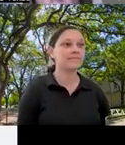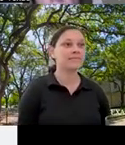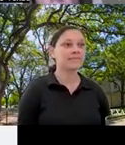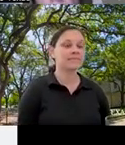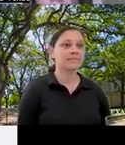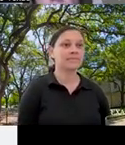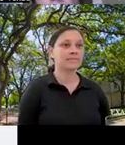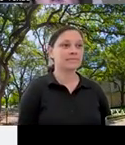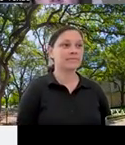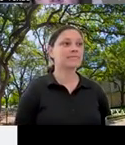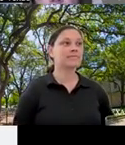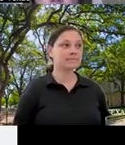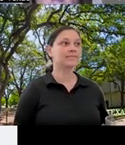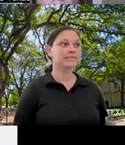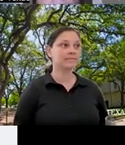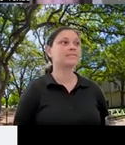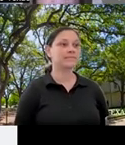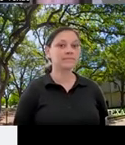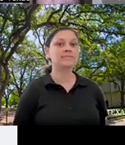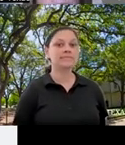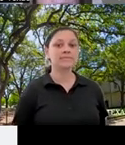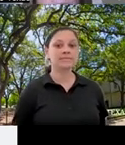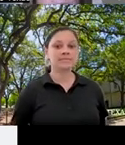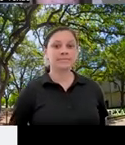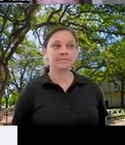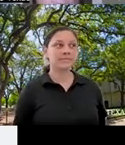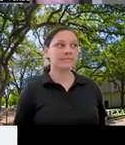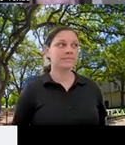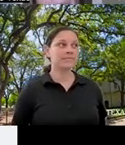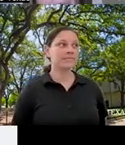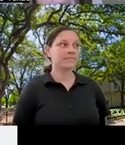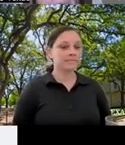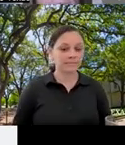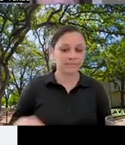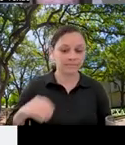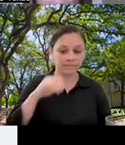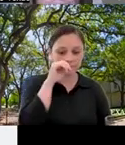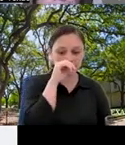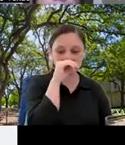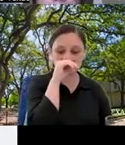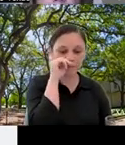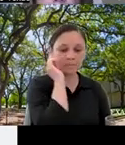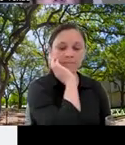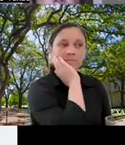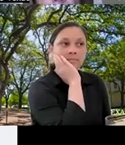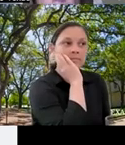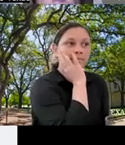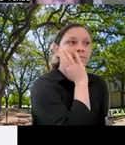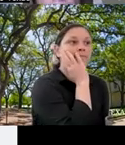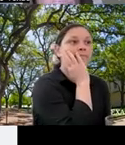or like all the time or every child, every family, then I said